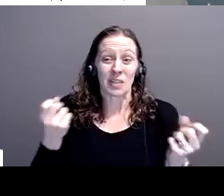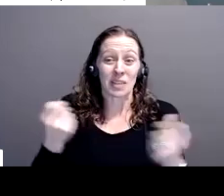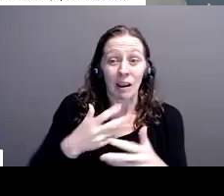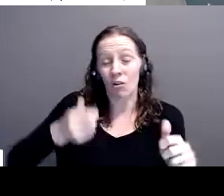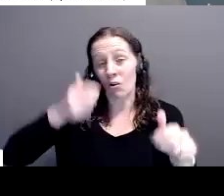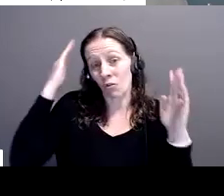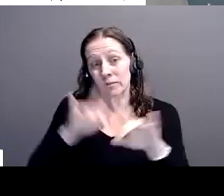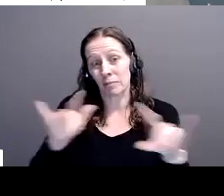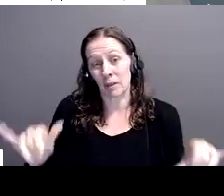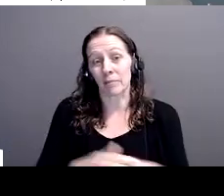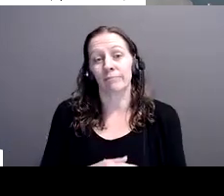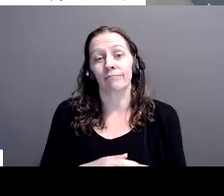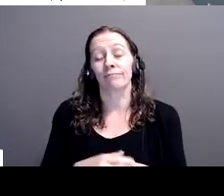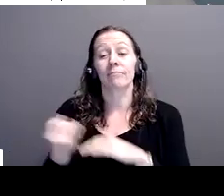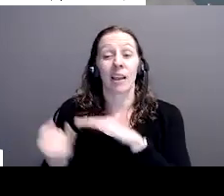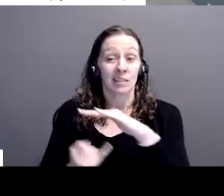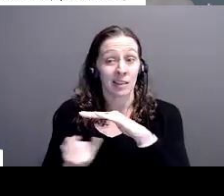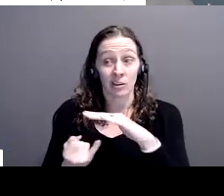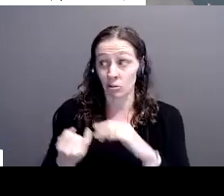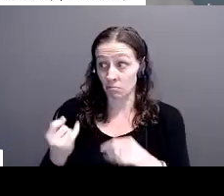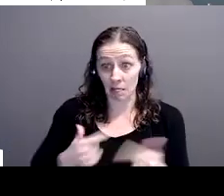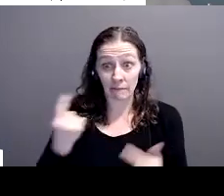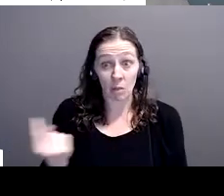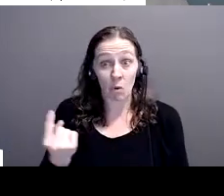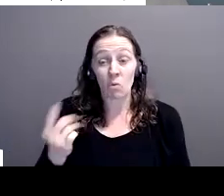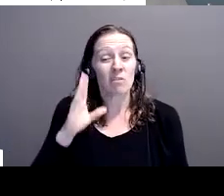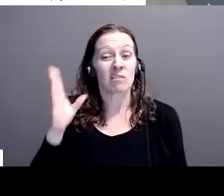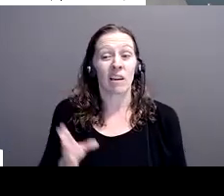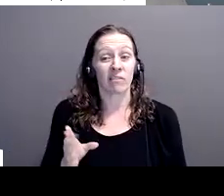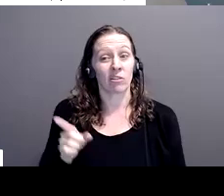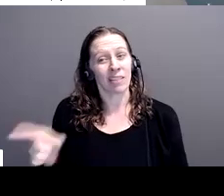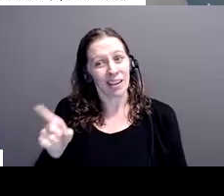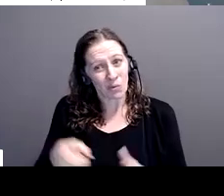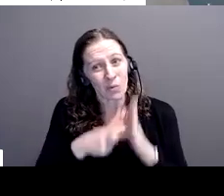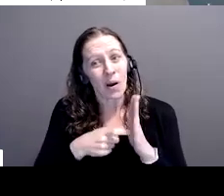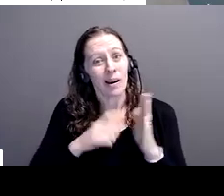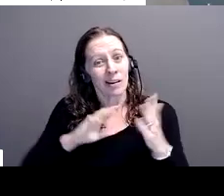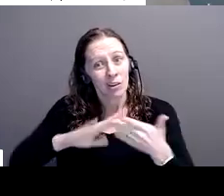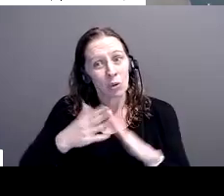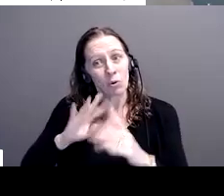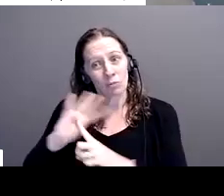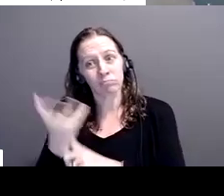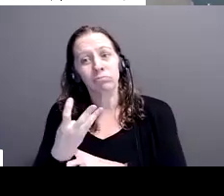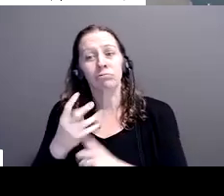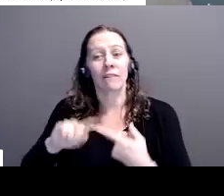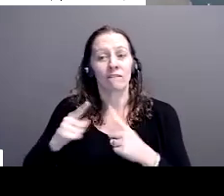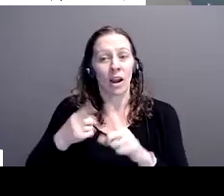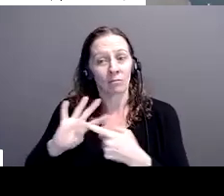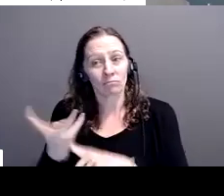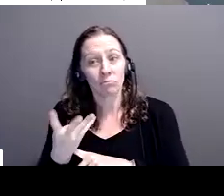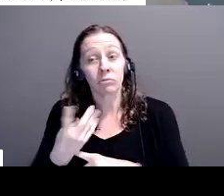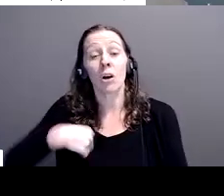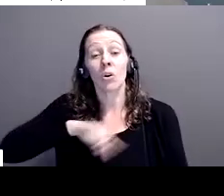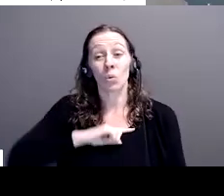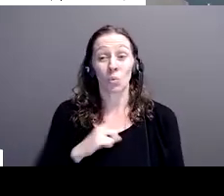There's also isolation. Many have never lived alone, and they need community and friendships. And for us in a more rural